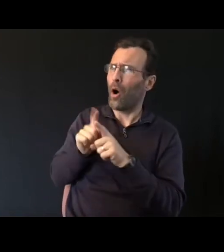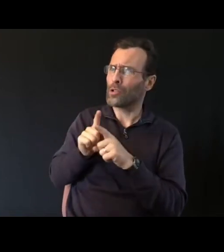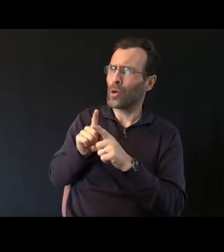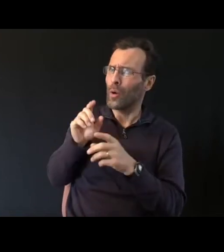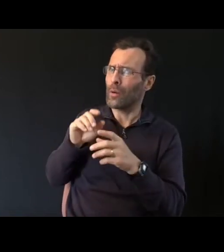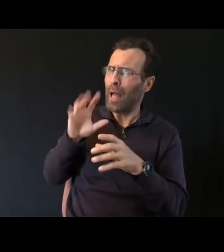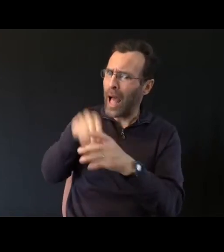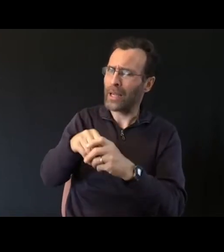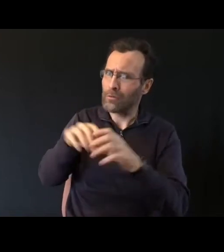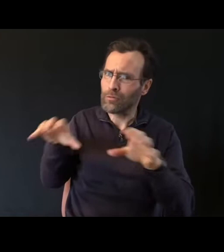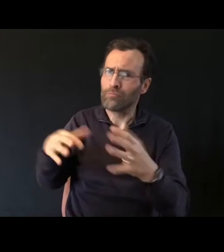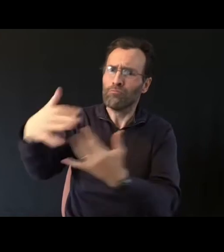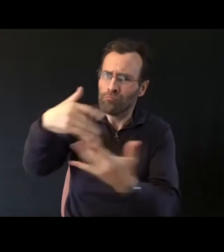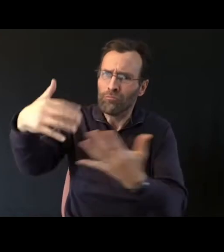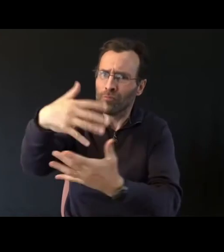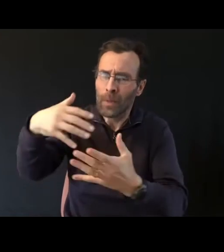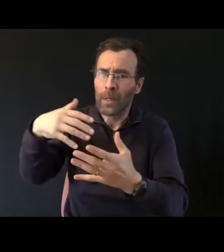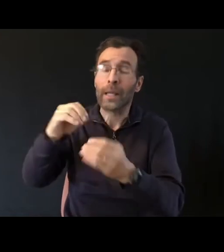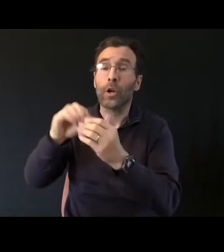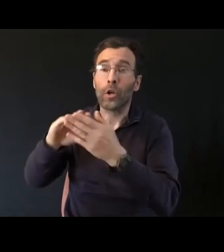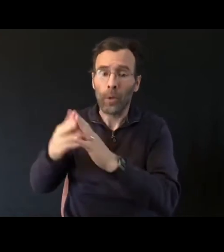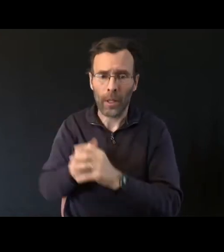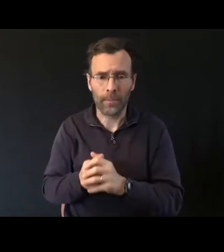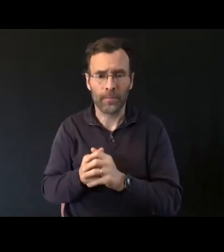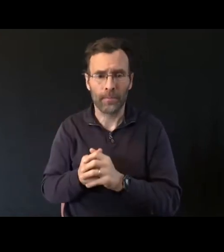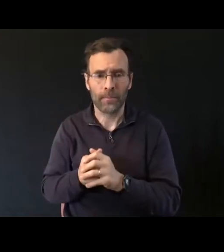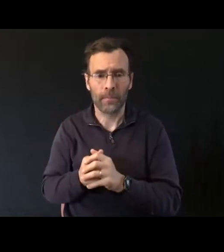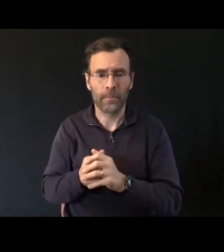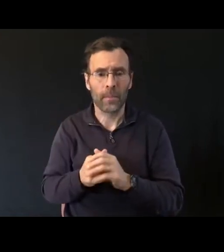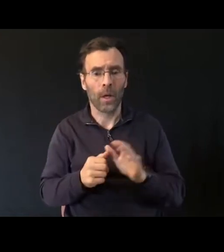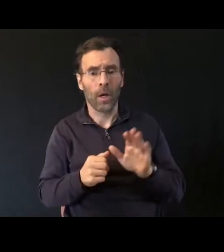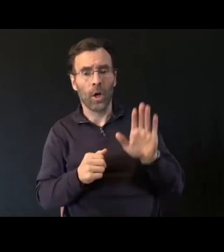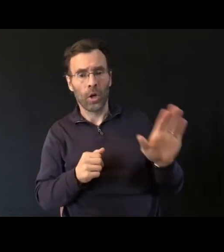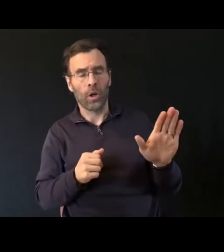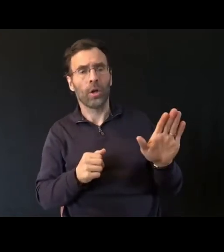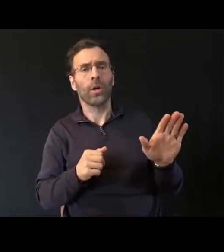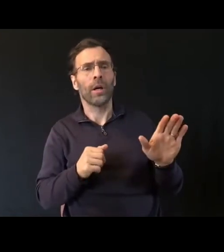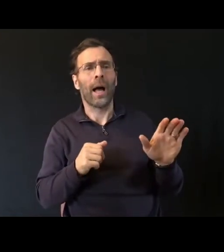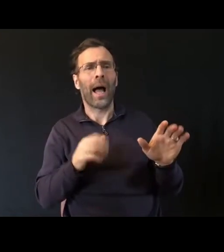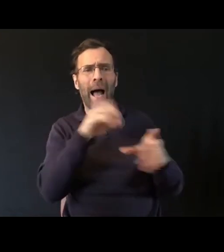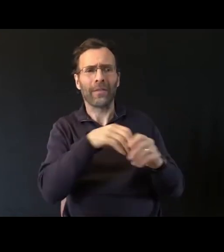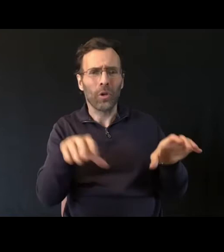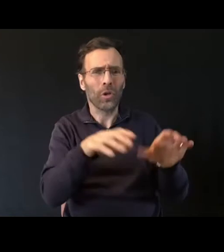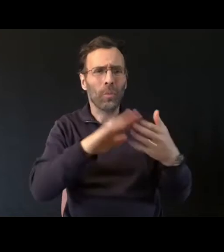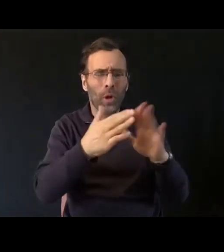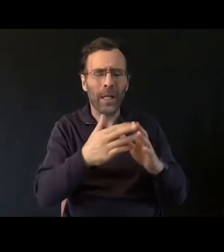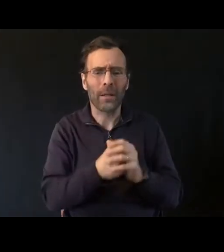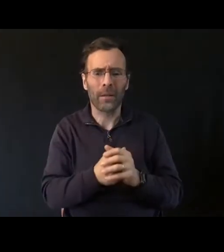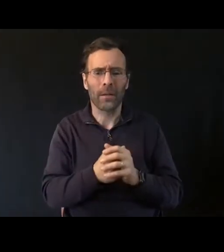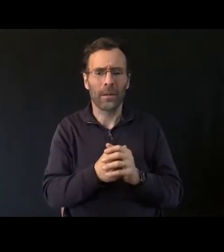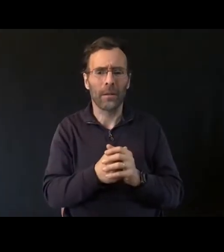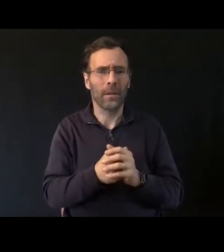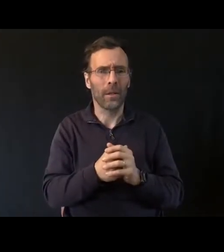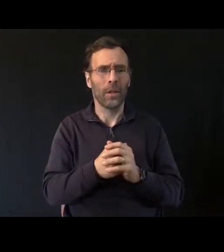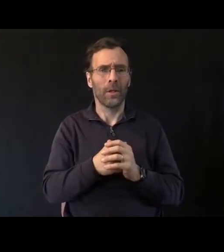other sister was active in her community, and then for myself. So this